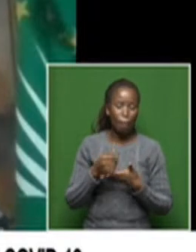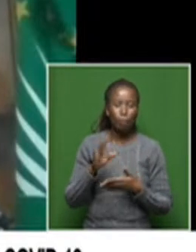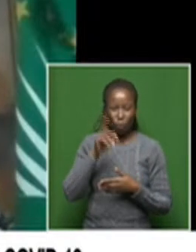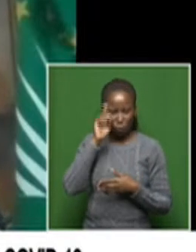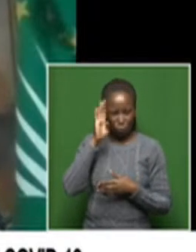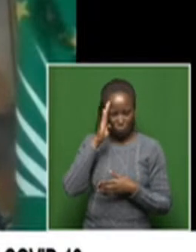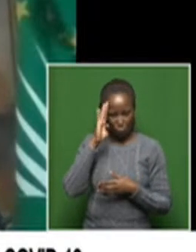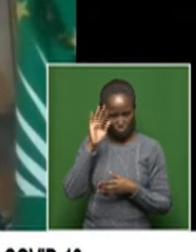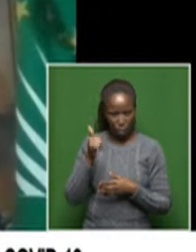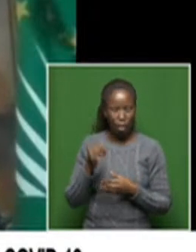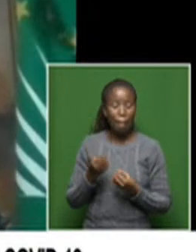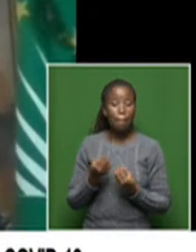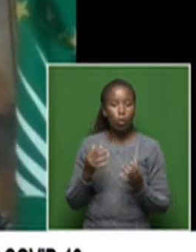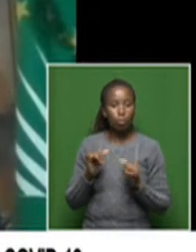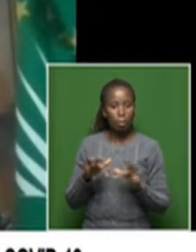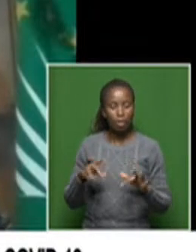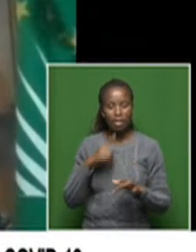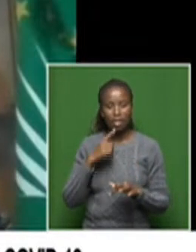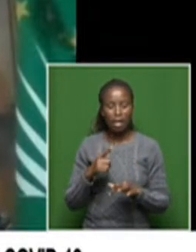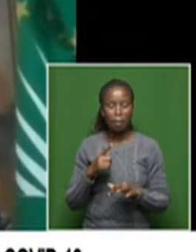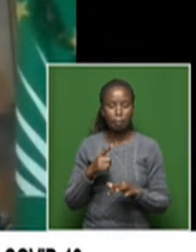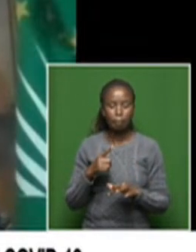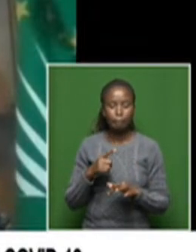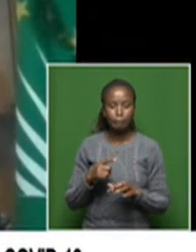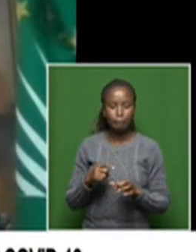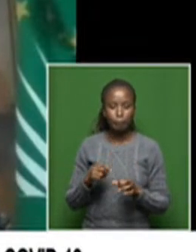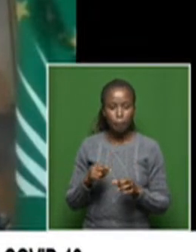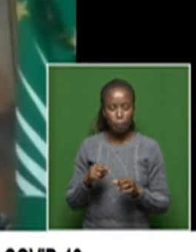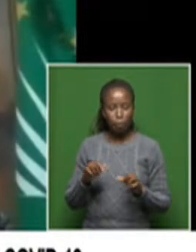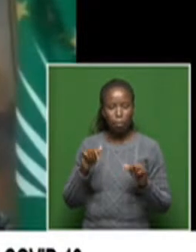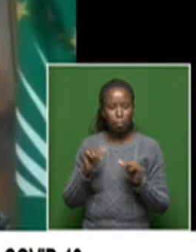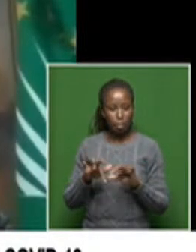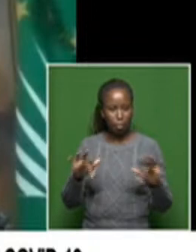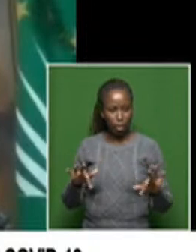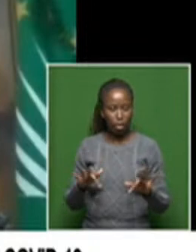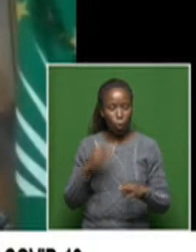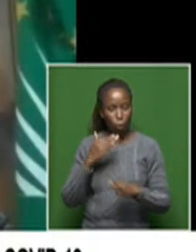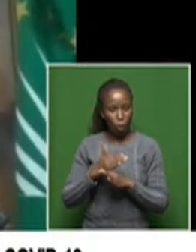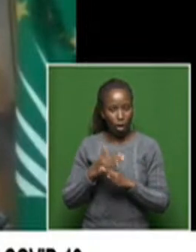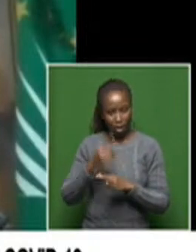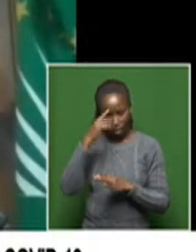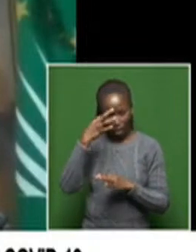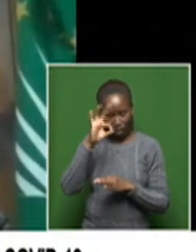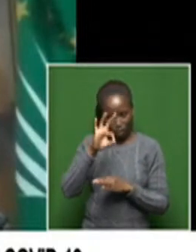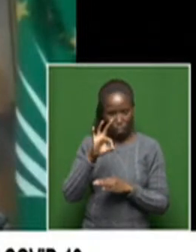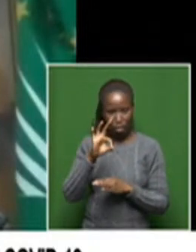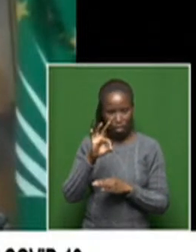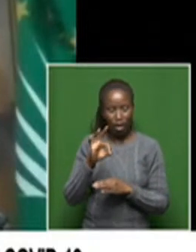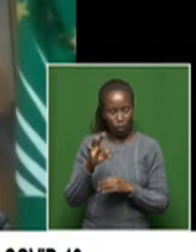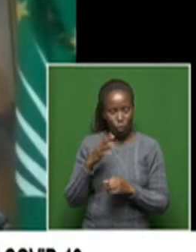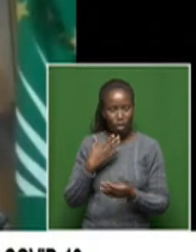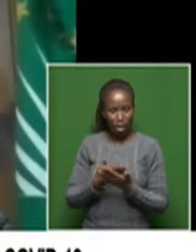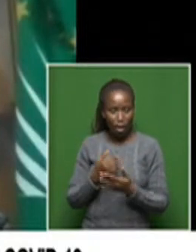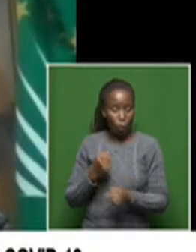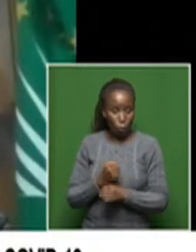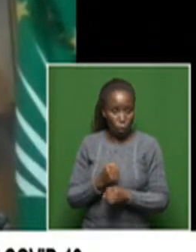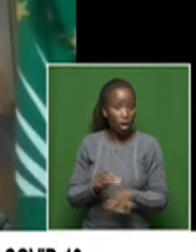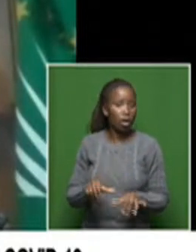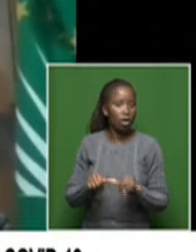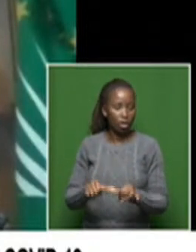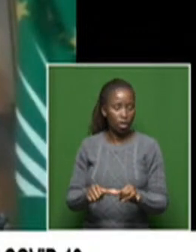people who've been saying that we are frontline staff in terms of the economic sector, and therefore for us to be able to operate, would be able